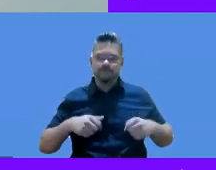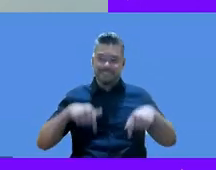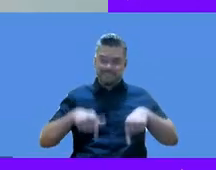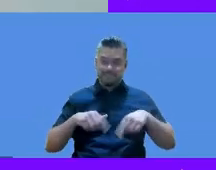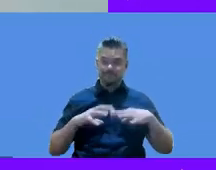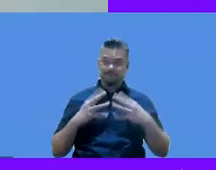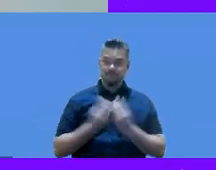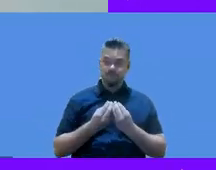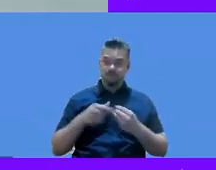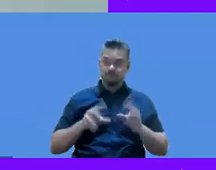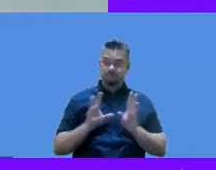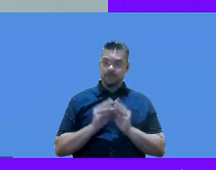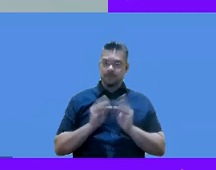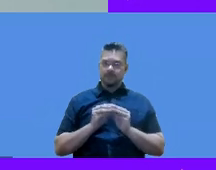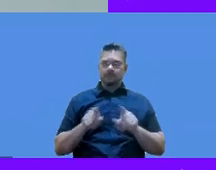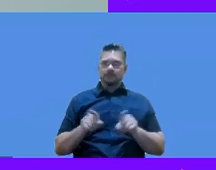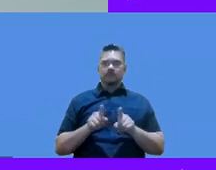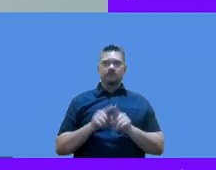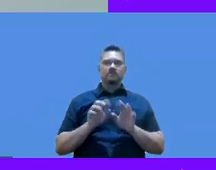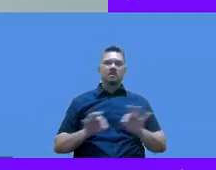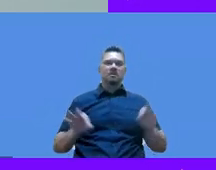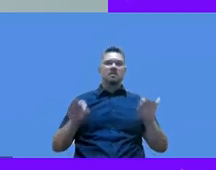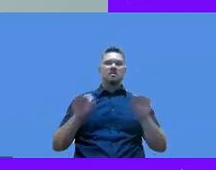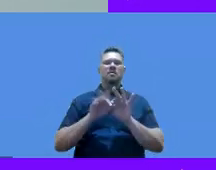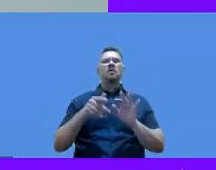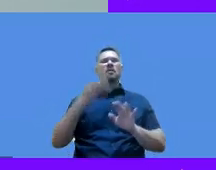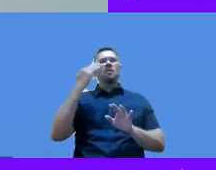we are defining what our future looks like.